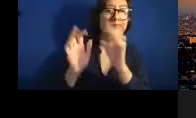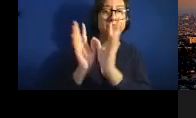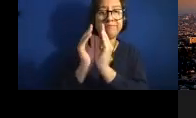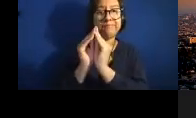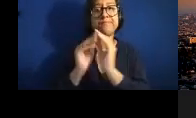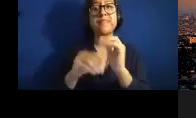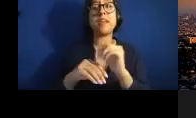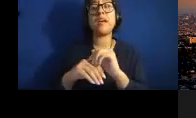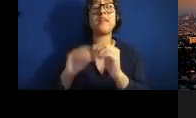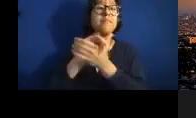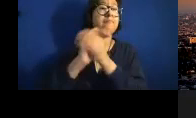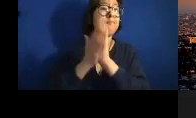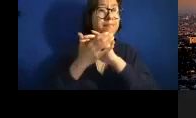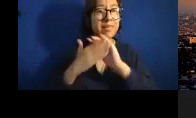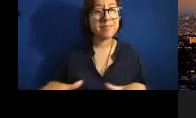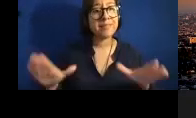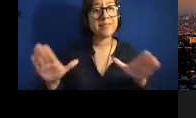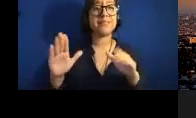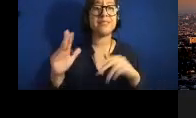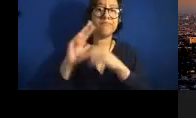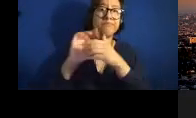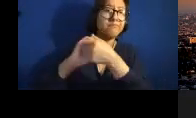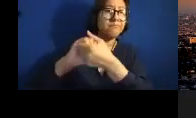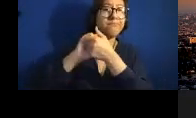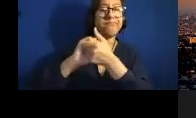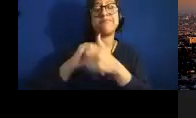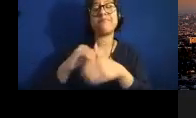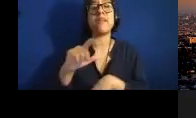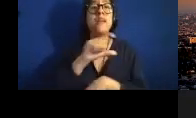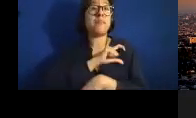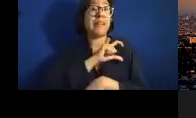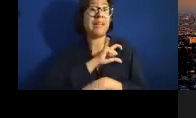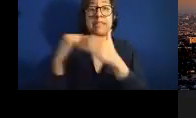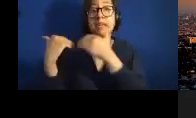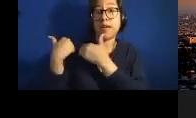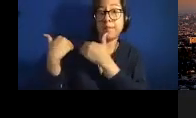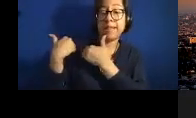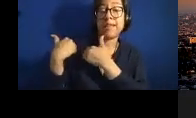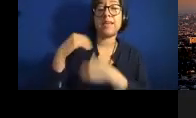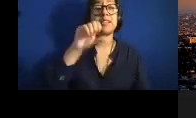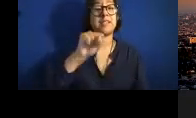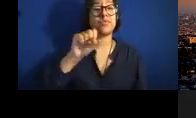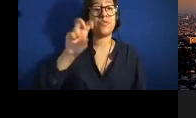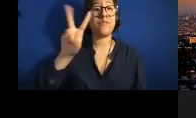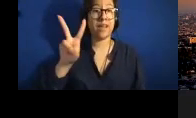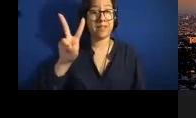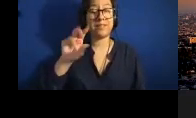in peace building, police accountability, domestic violence and sexual violence, mental health